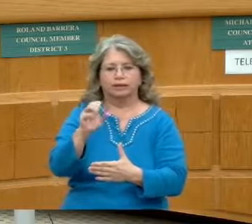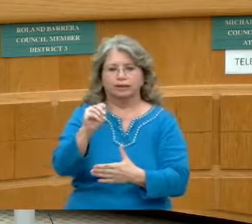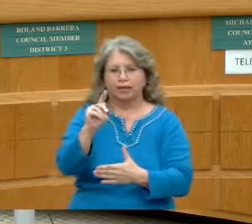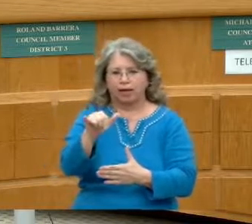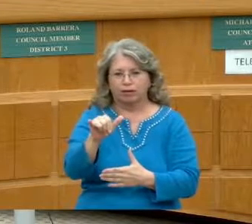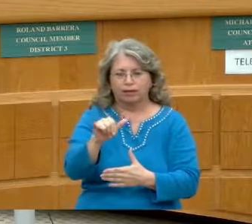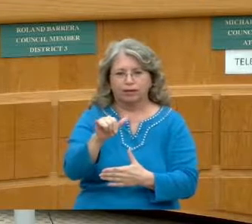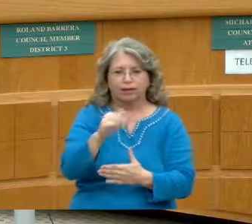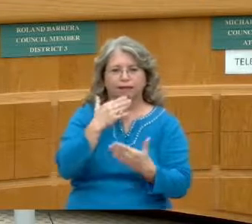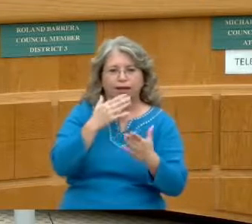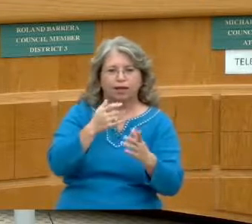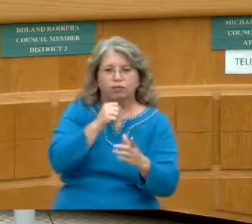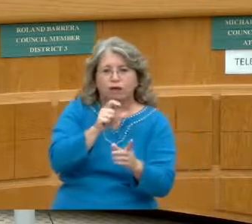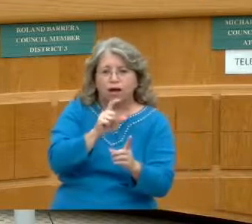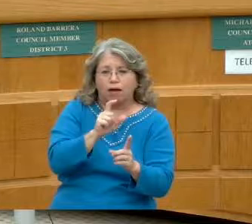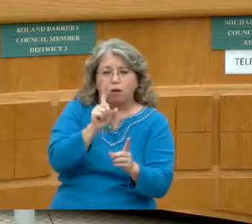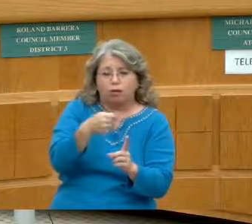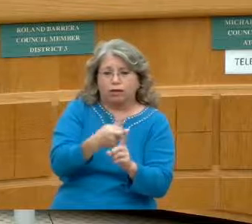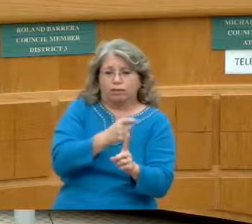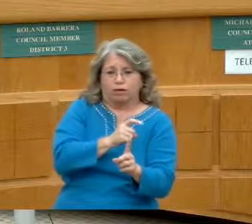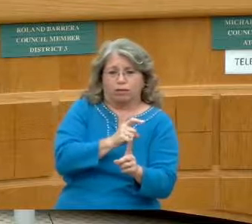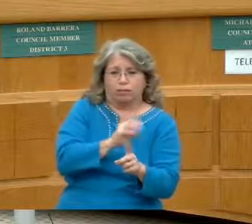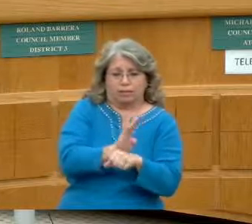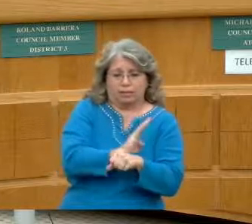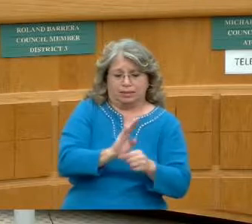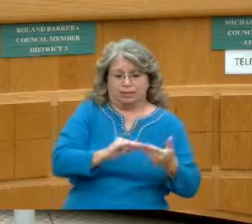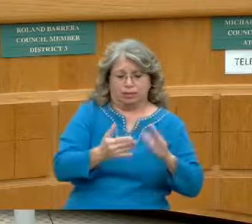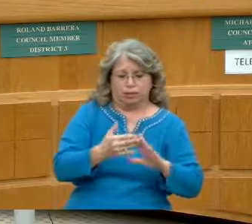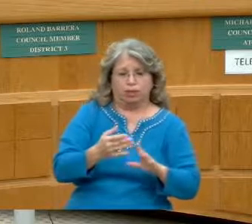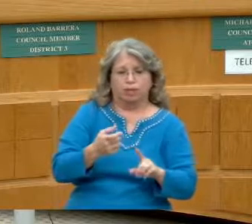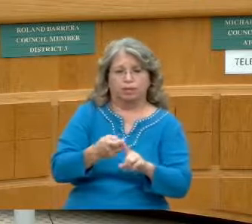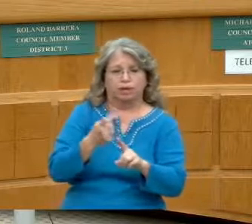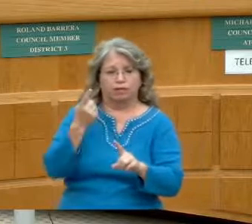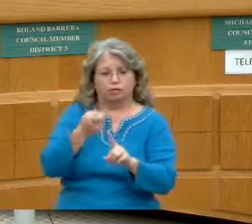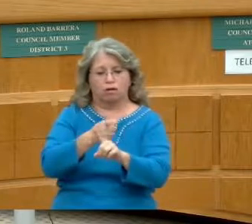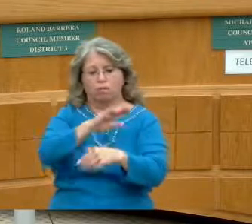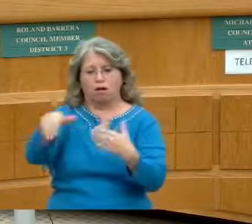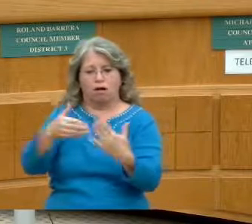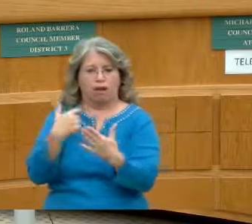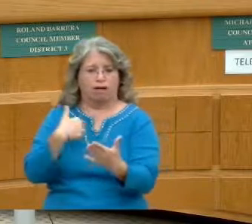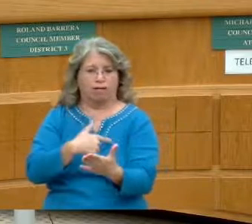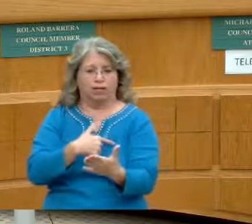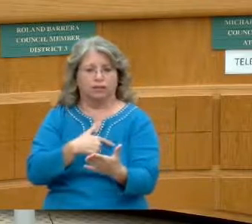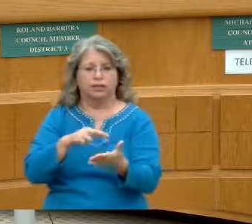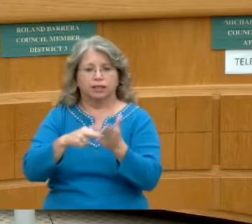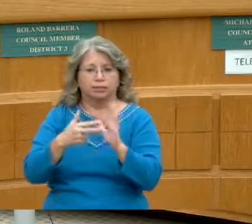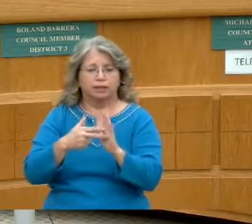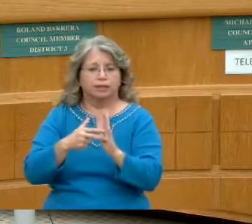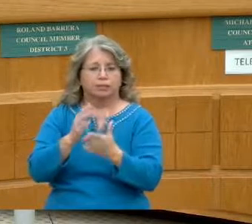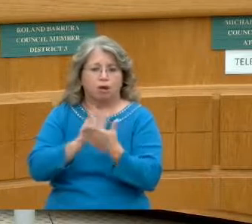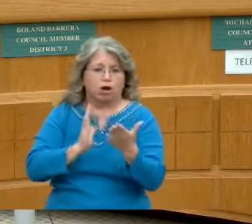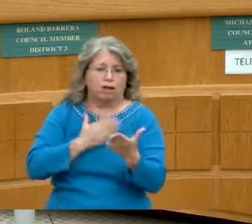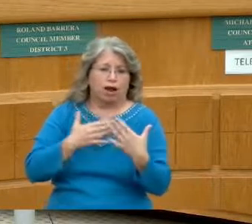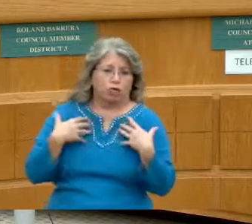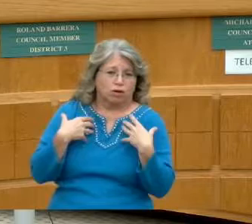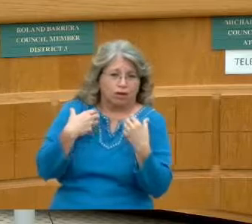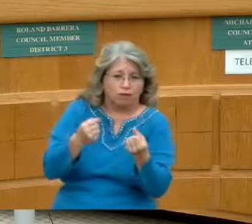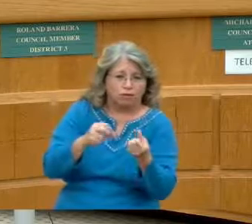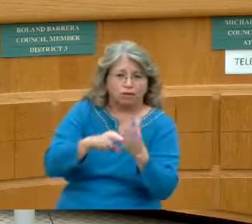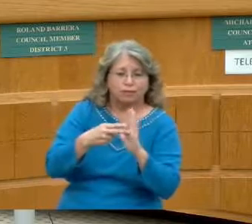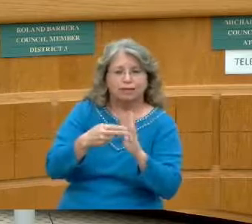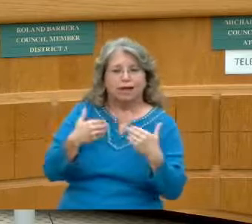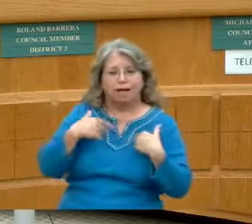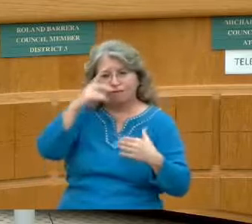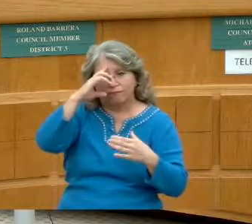business community, but from all of us who know that part of our recovery means having a little faith, making sure that we